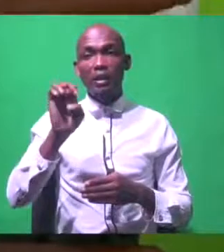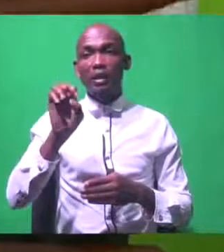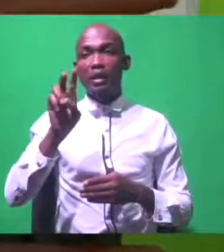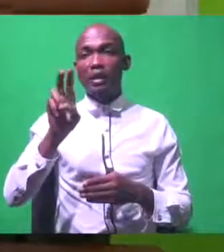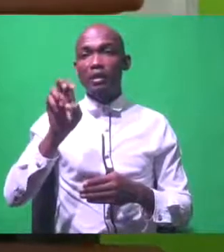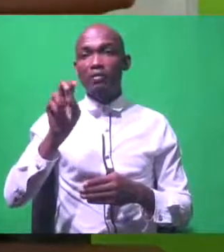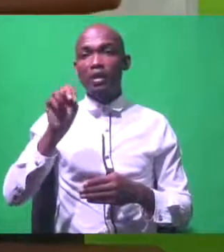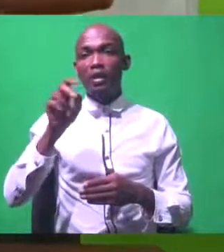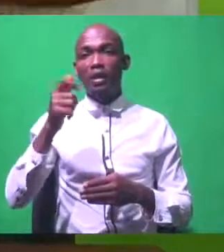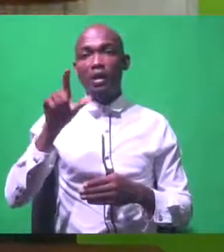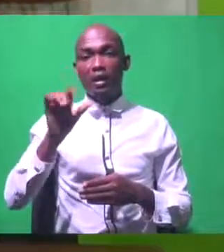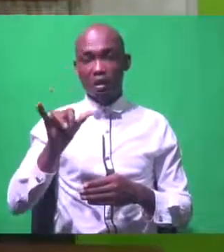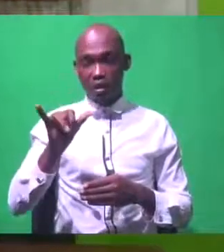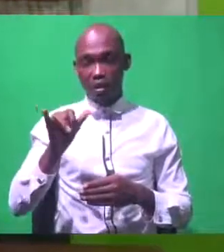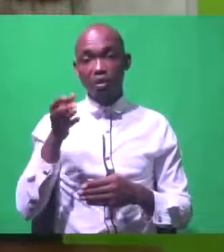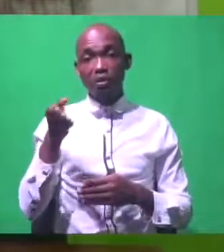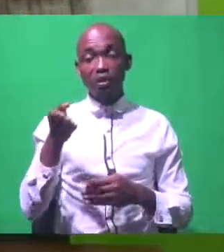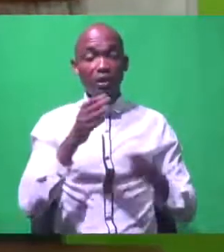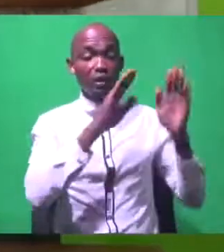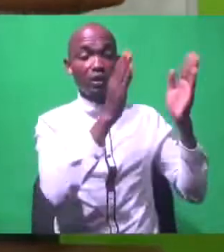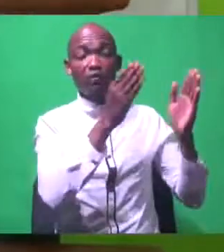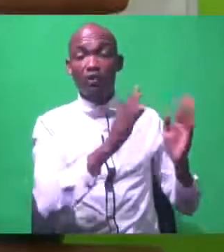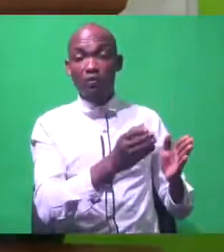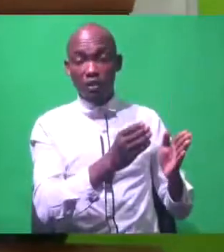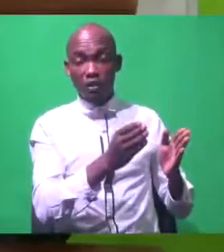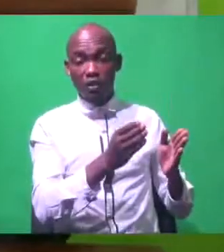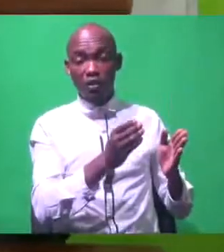of the features of colonial education.